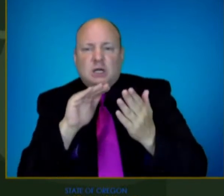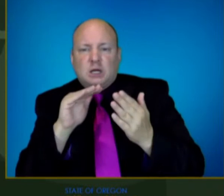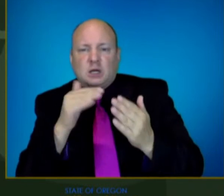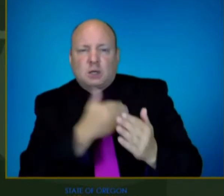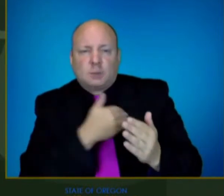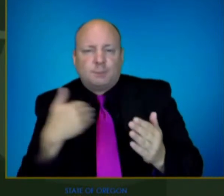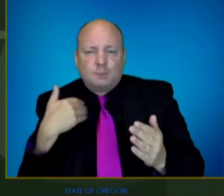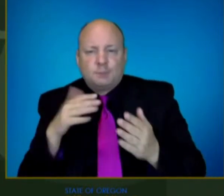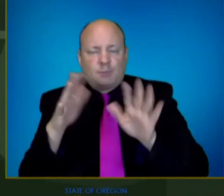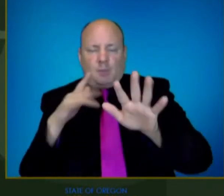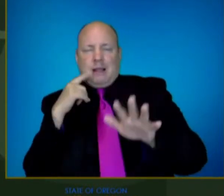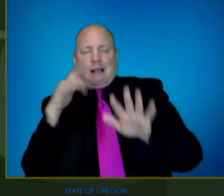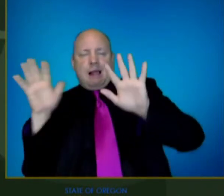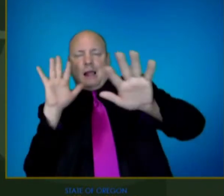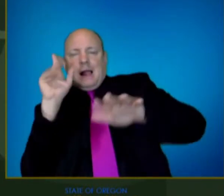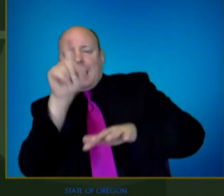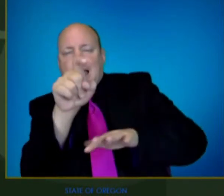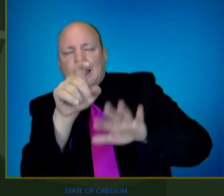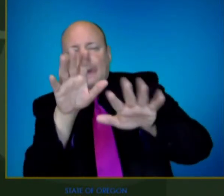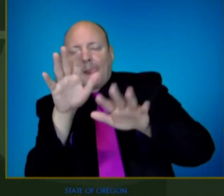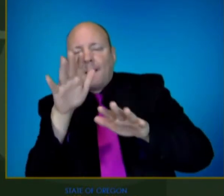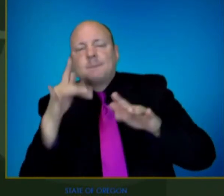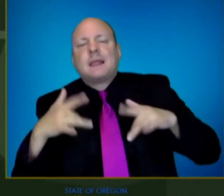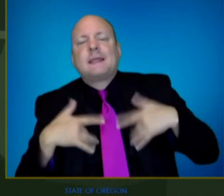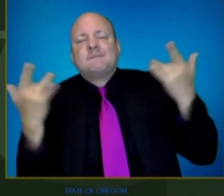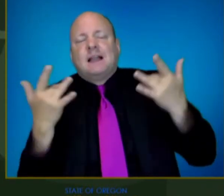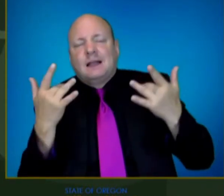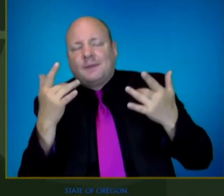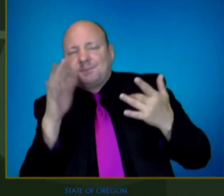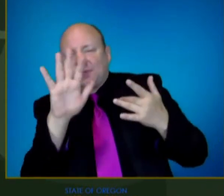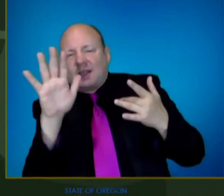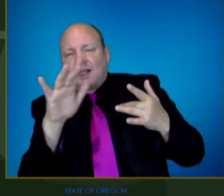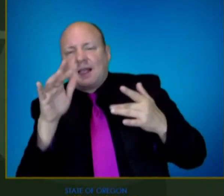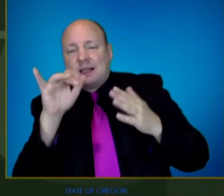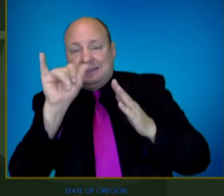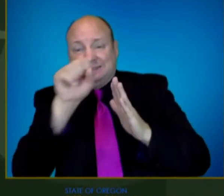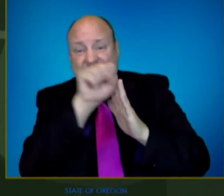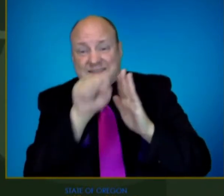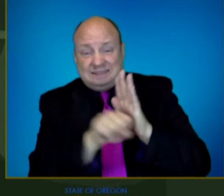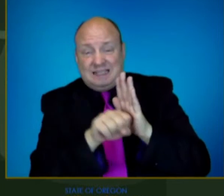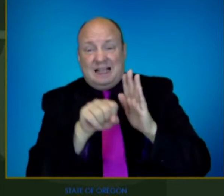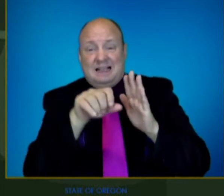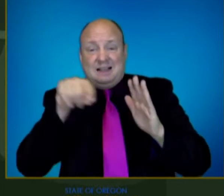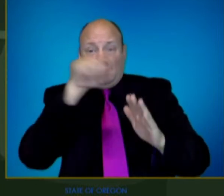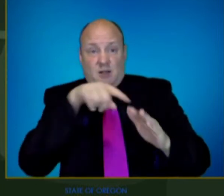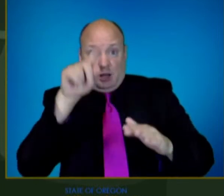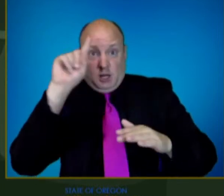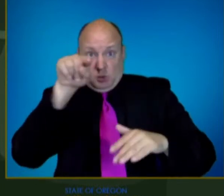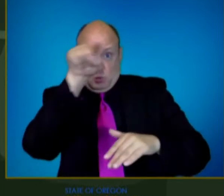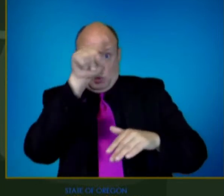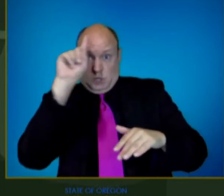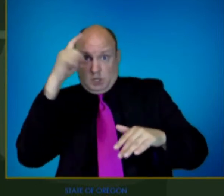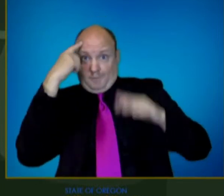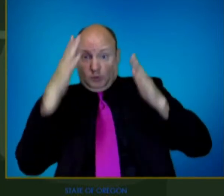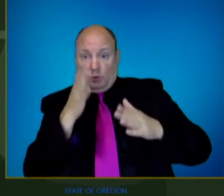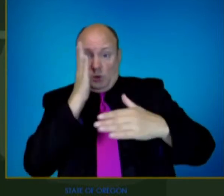state and stepping in on major events where there's going to be a large number of people during the height of the